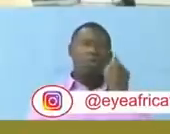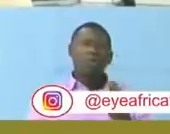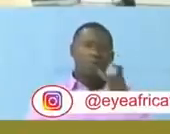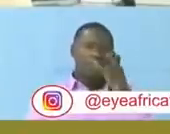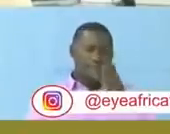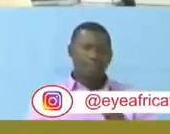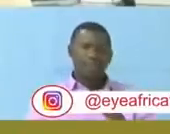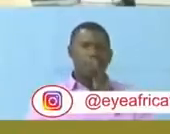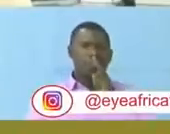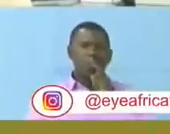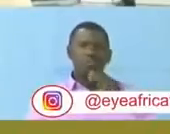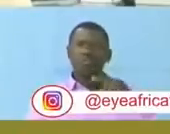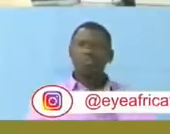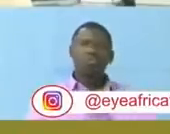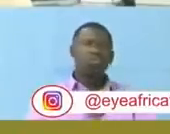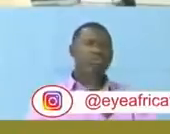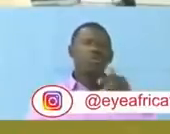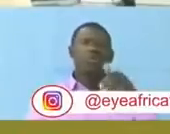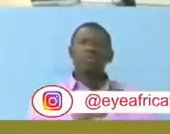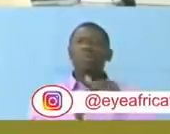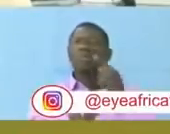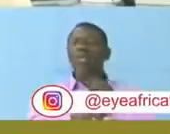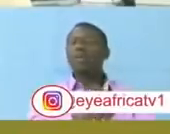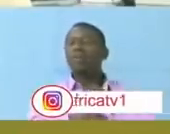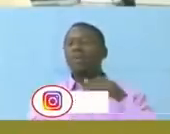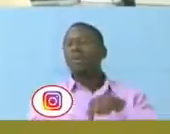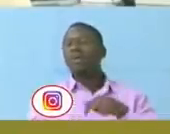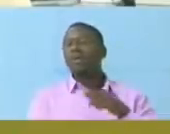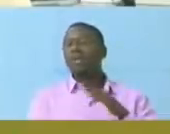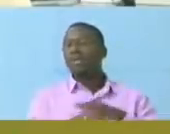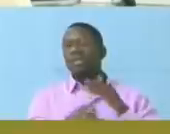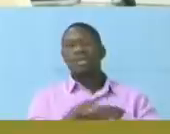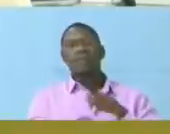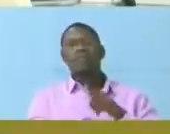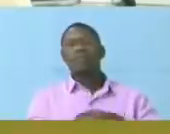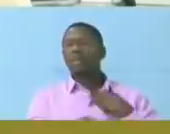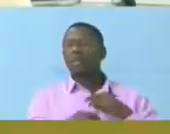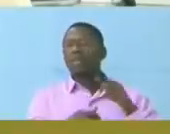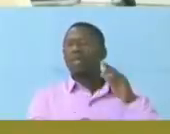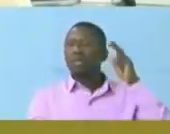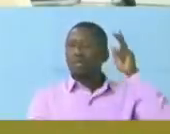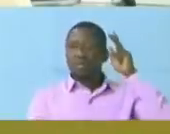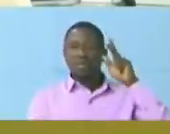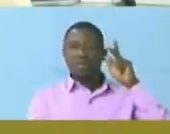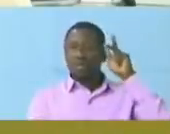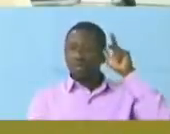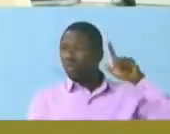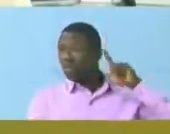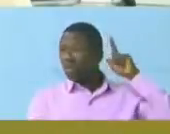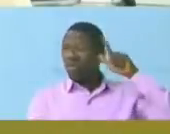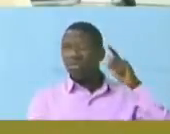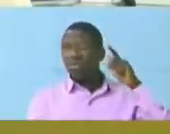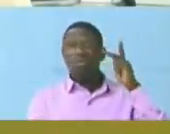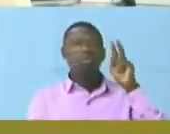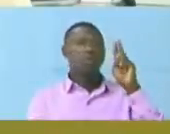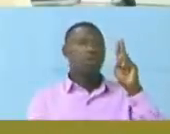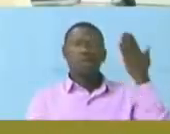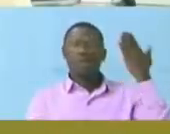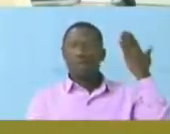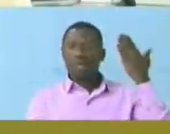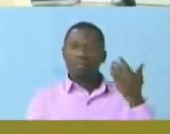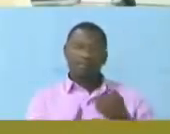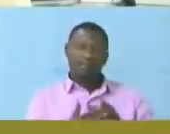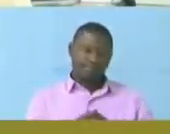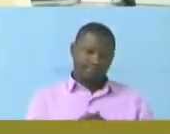karanjal ne men bebe task force ni ko ne bijele bar bitu wari utuma man tara banko kan bien ko wanyar taten non